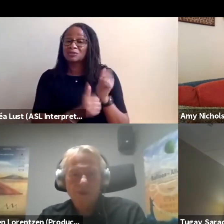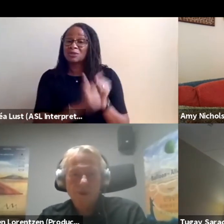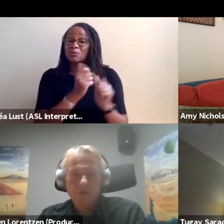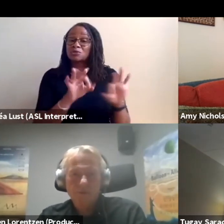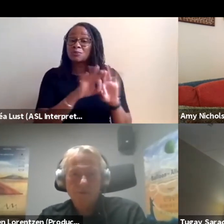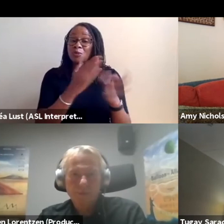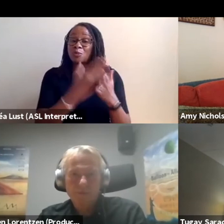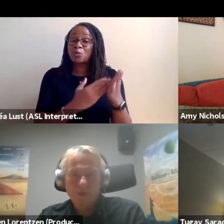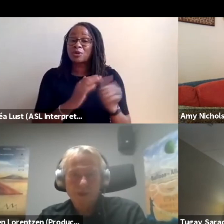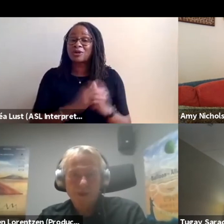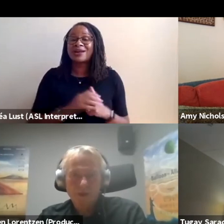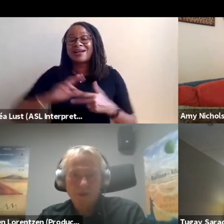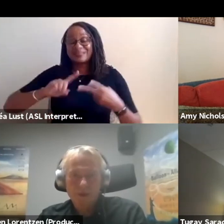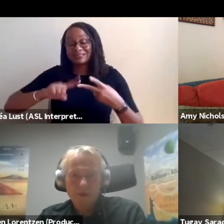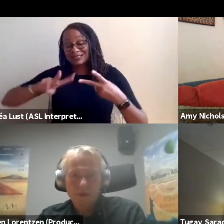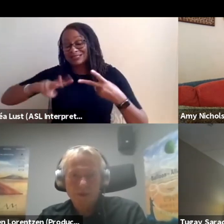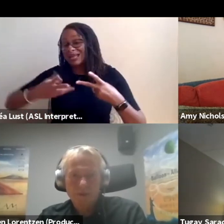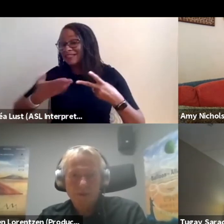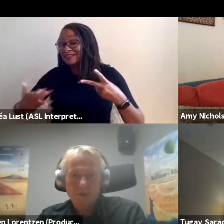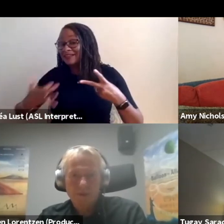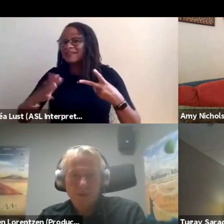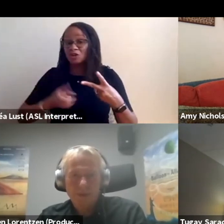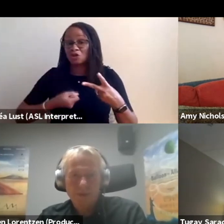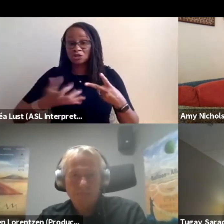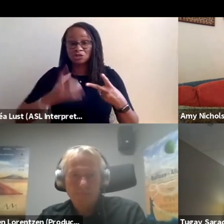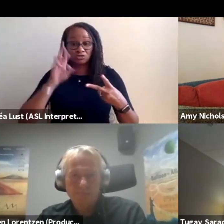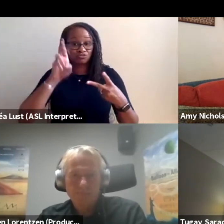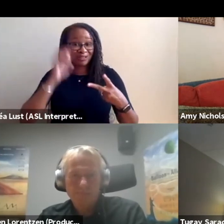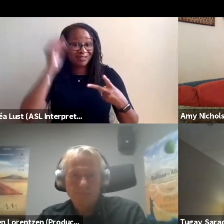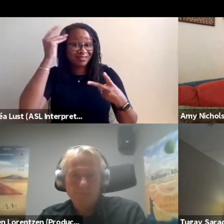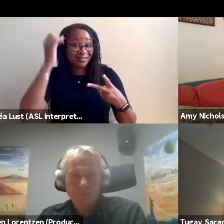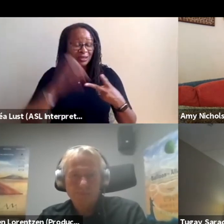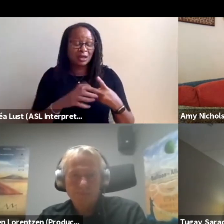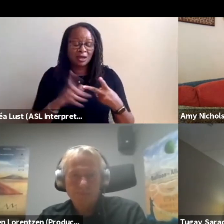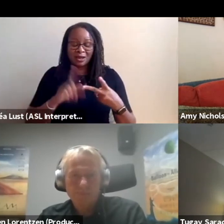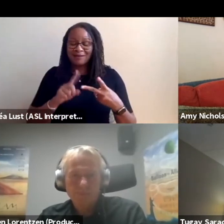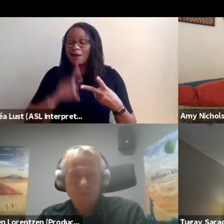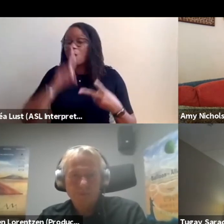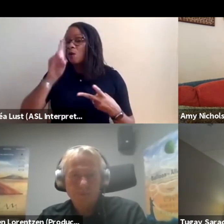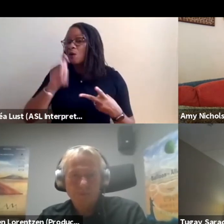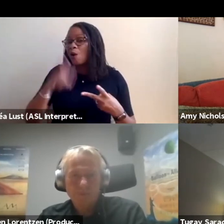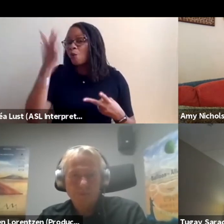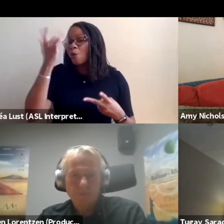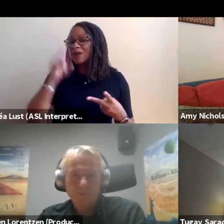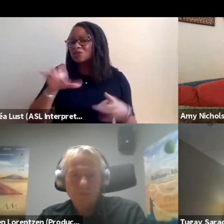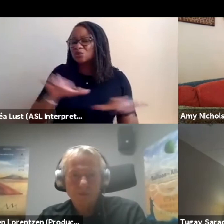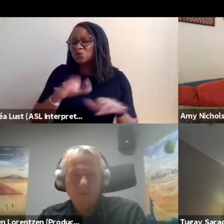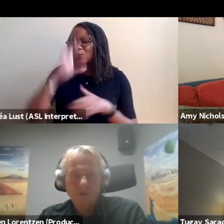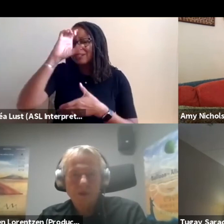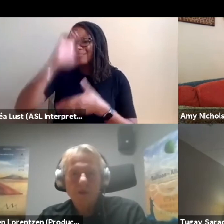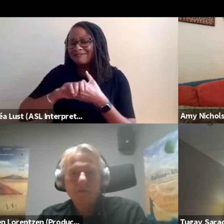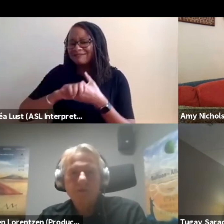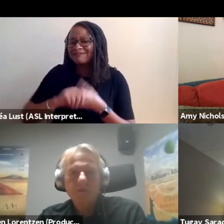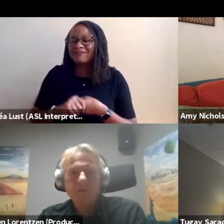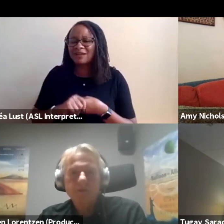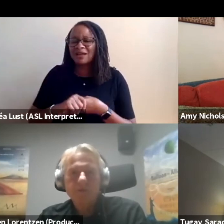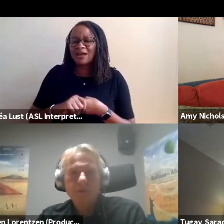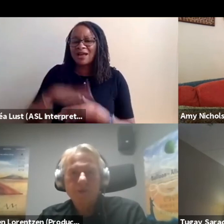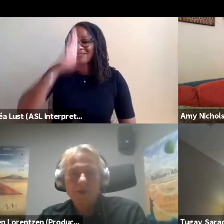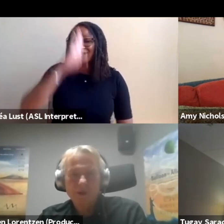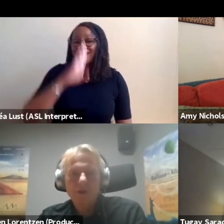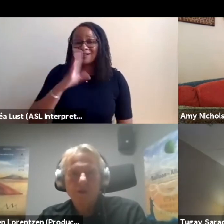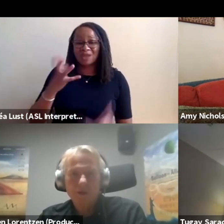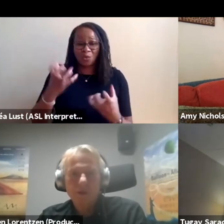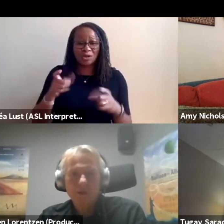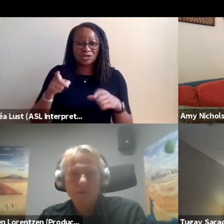But the second question was the question, why do you believe, you know, like, why do you believe in a God that wants to